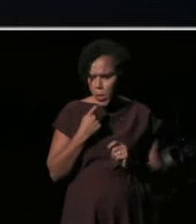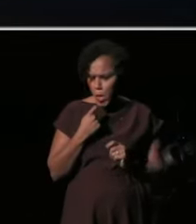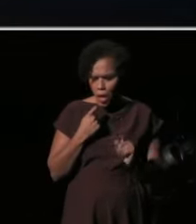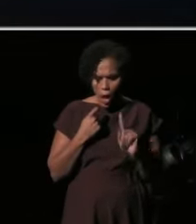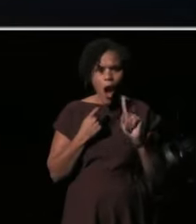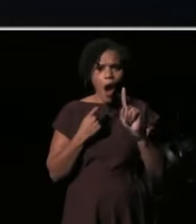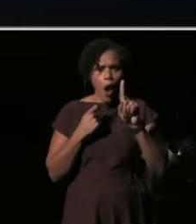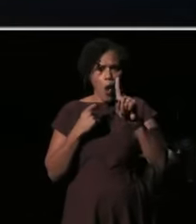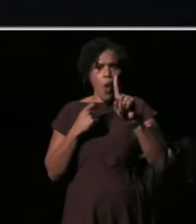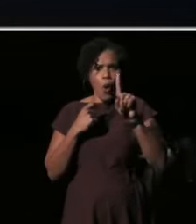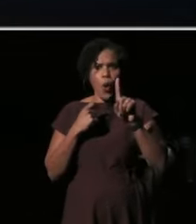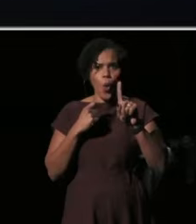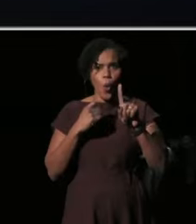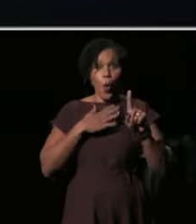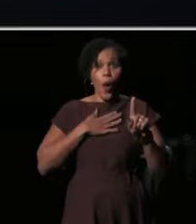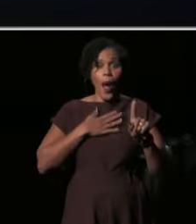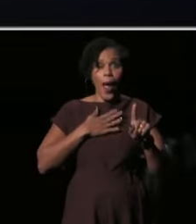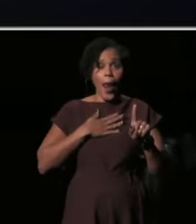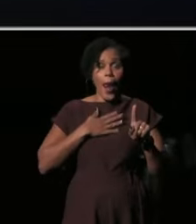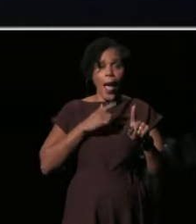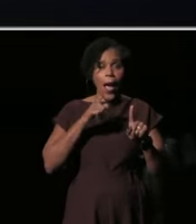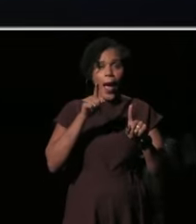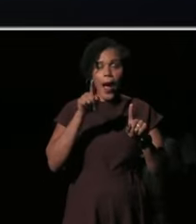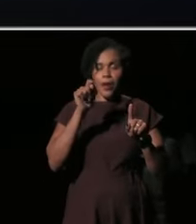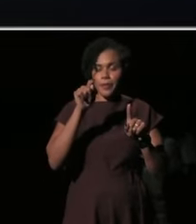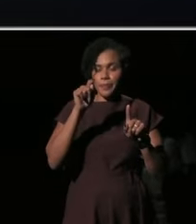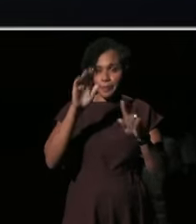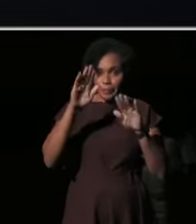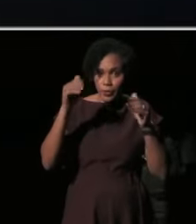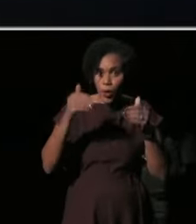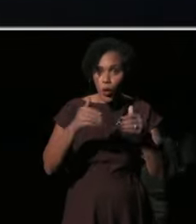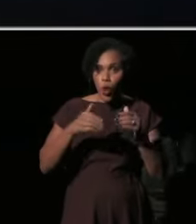No, I like the one about